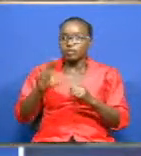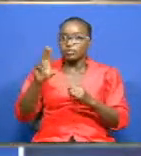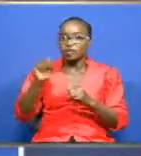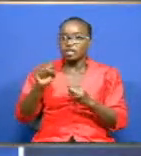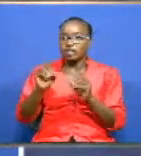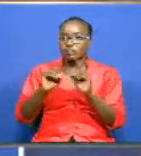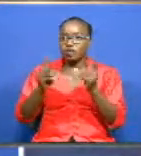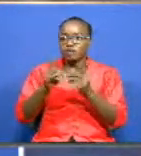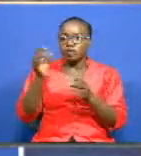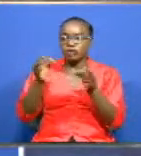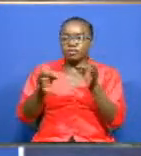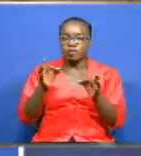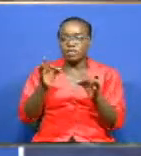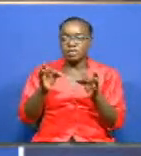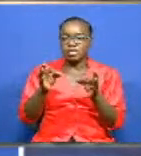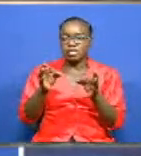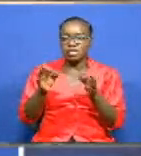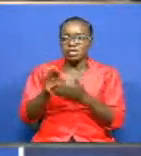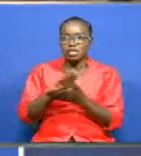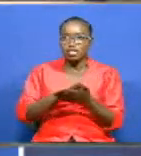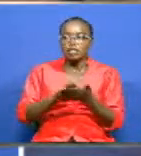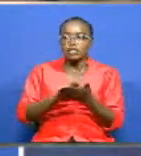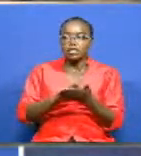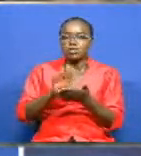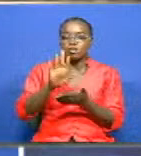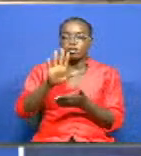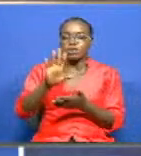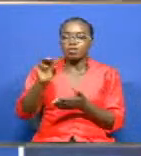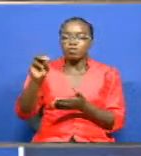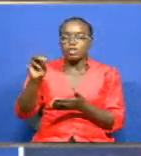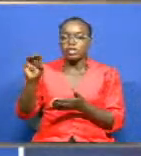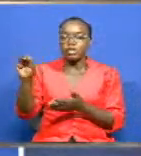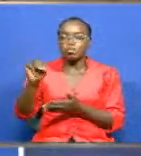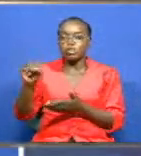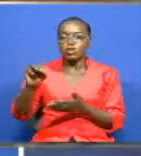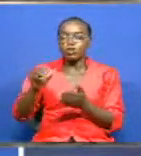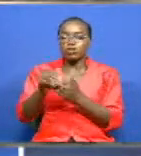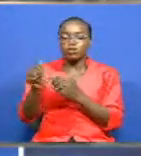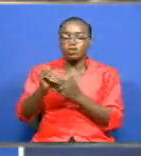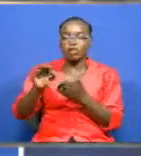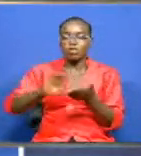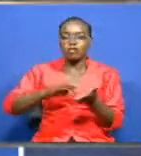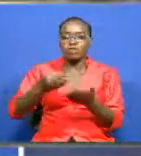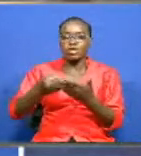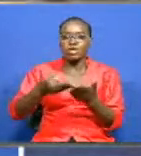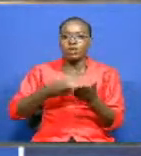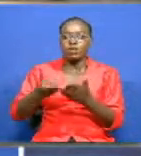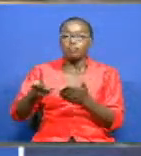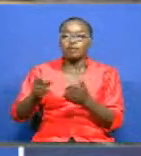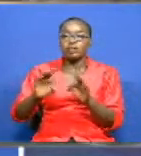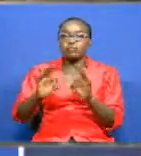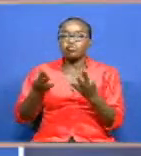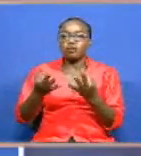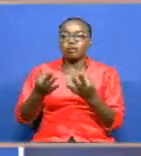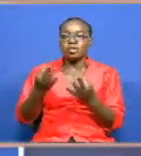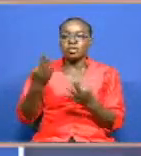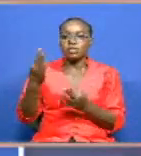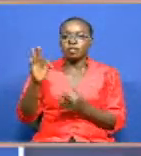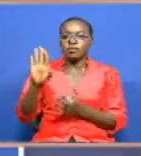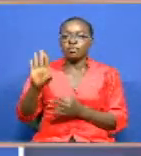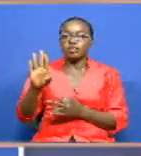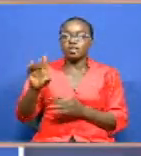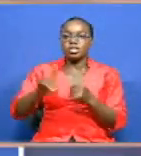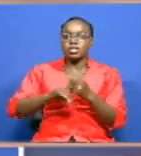of Justice, Boeing will establish a $500 million fund to compensate the families of the 346